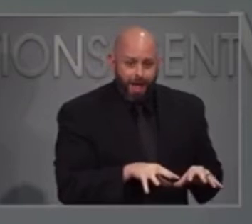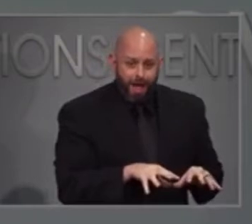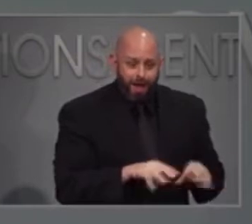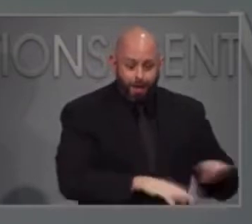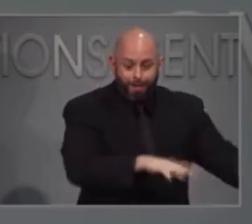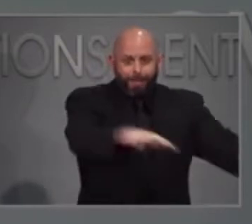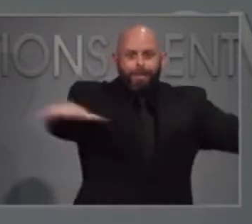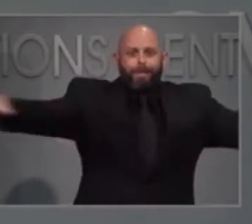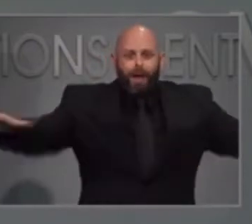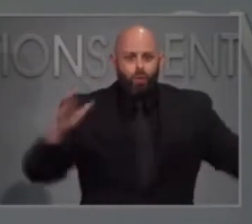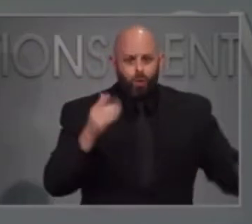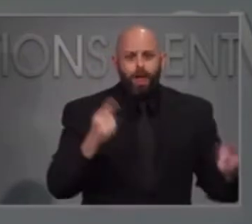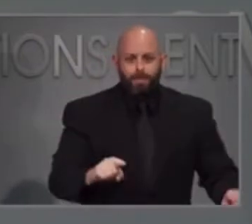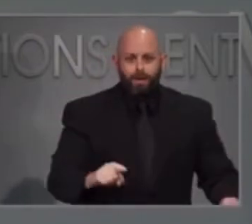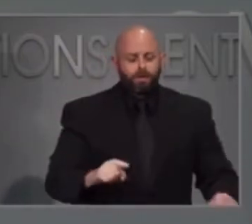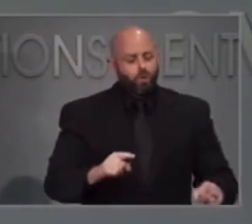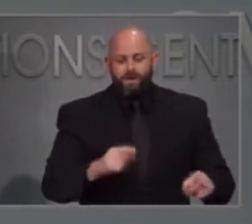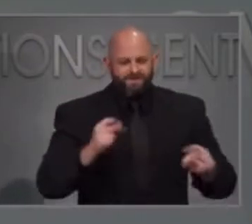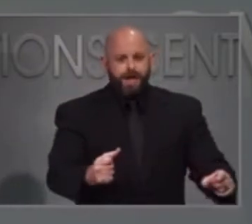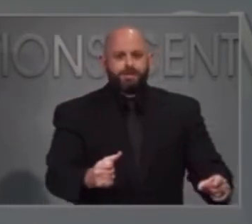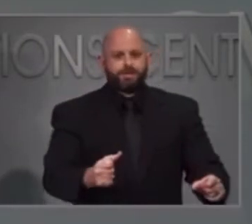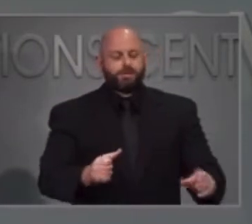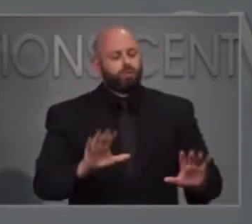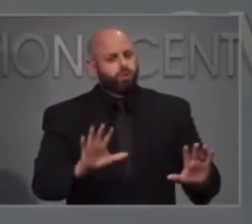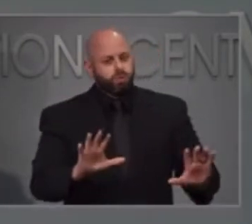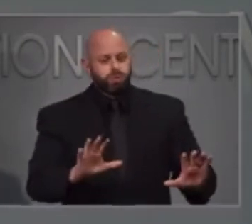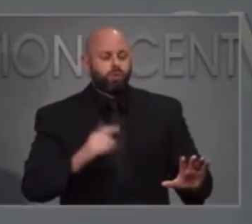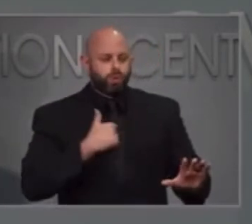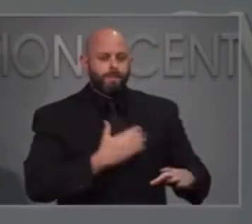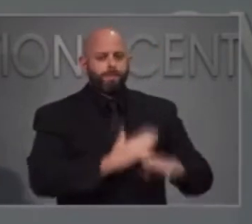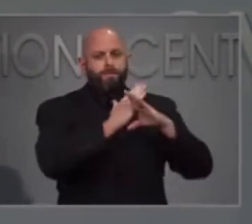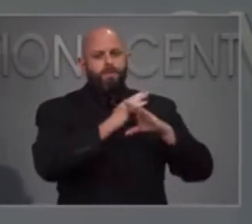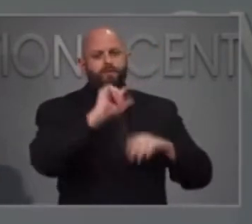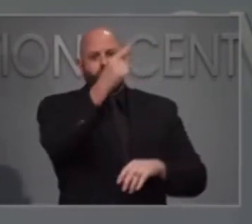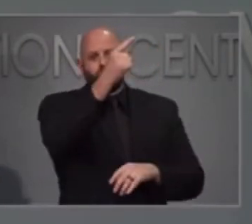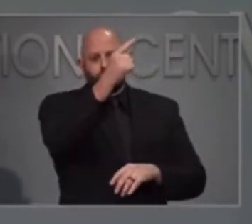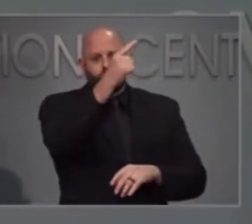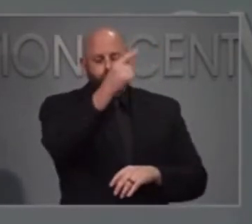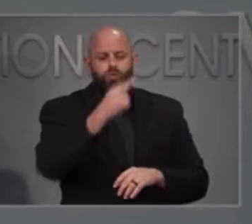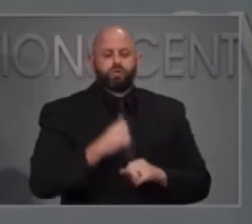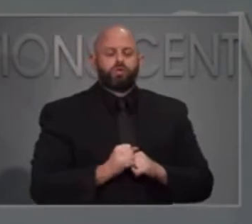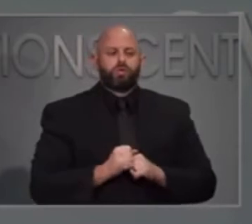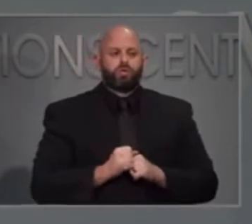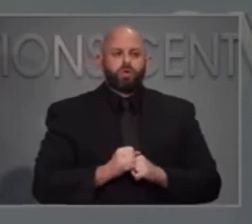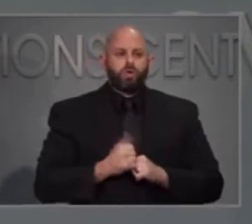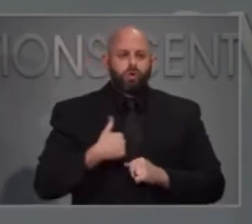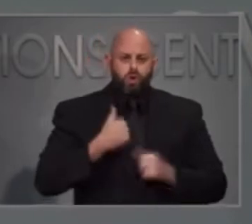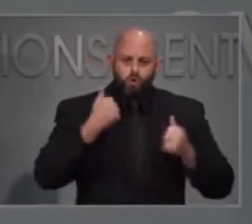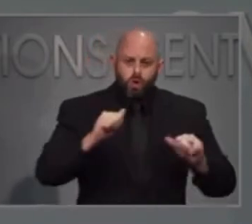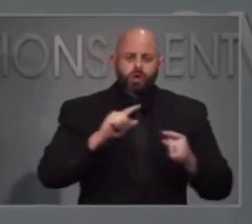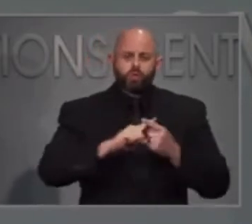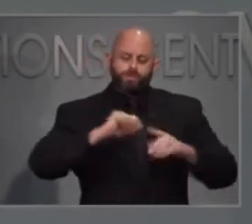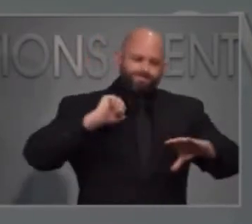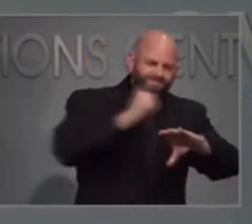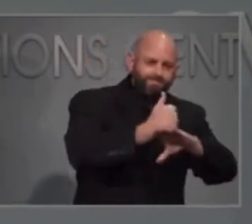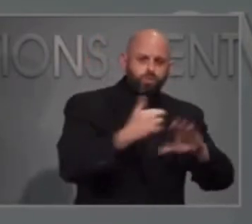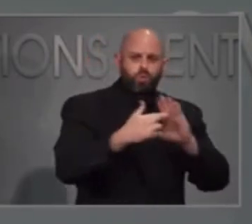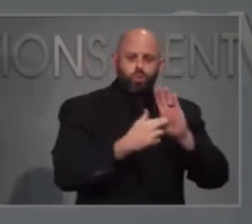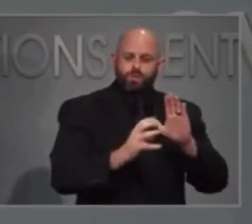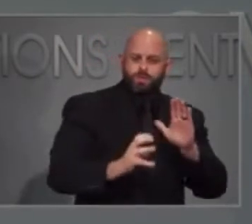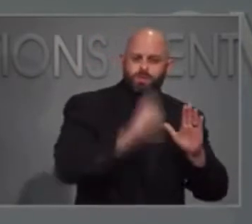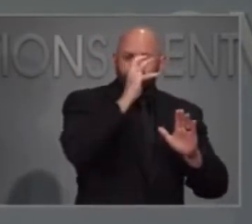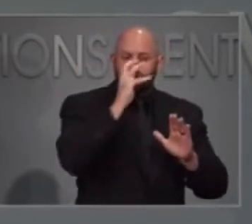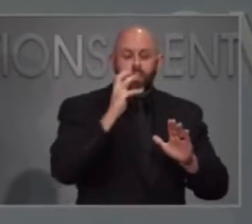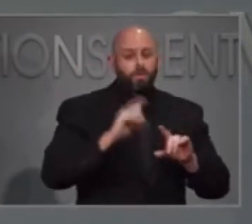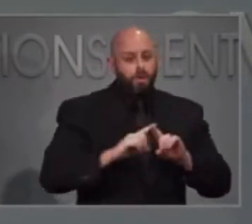it's incredibly hard to control. We are trying to beef up our efforts to do those control measures, but it's incredibly challenging,